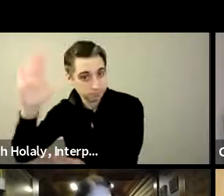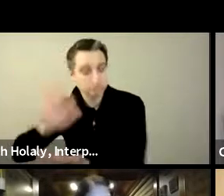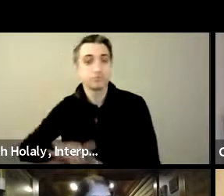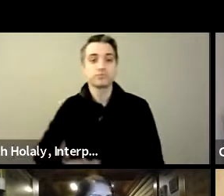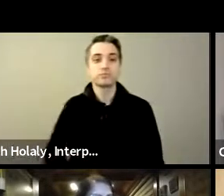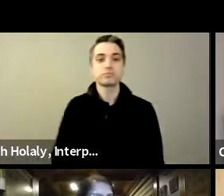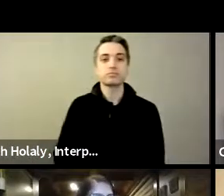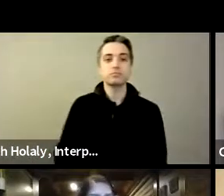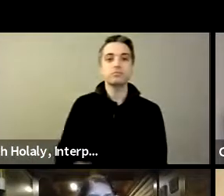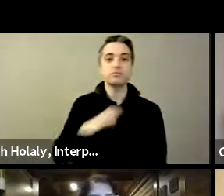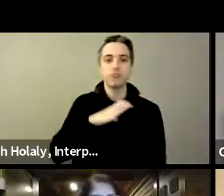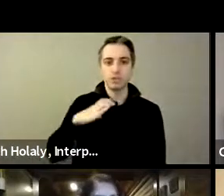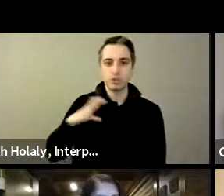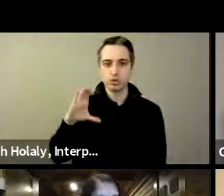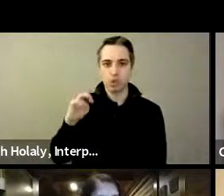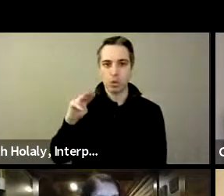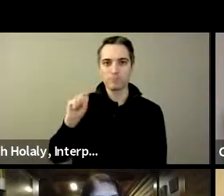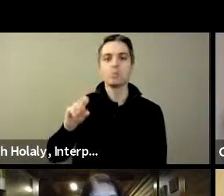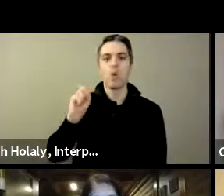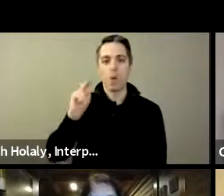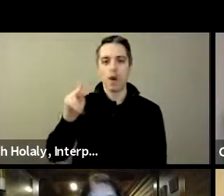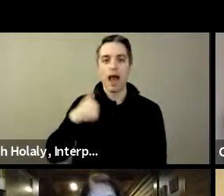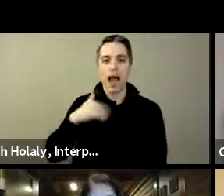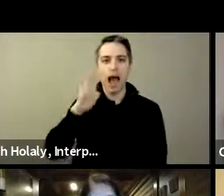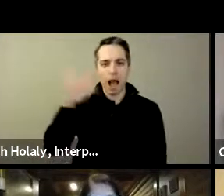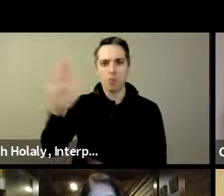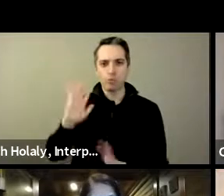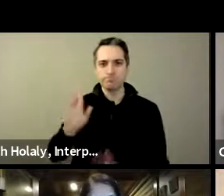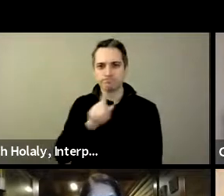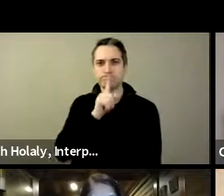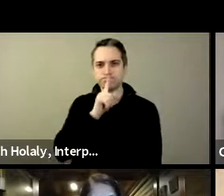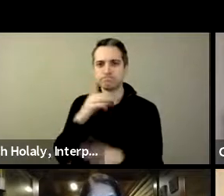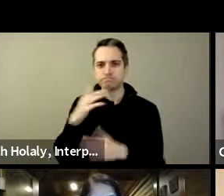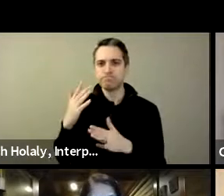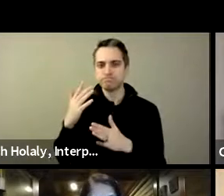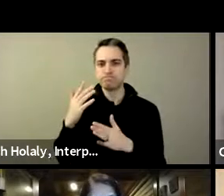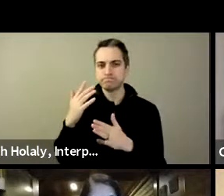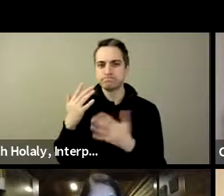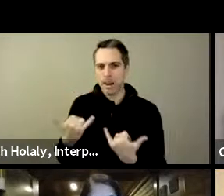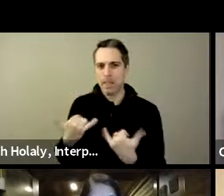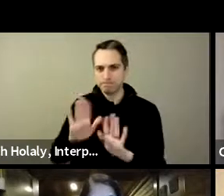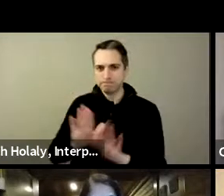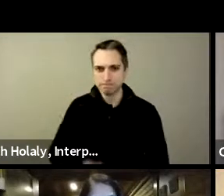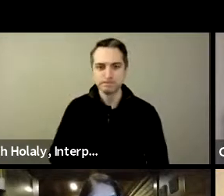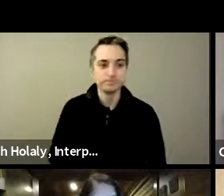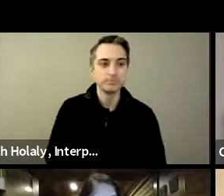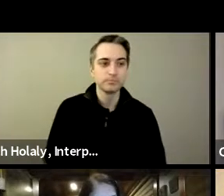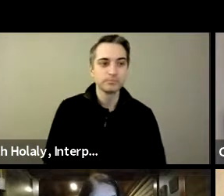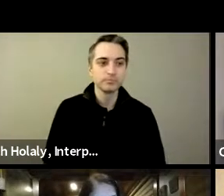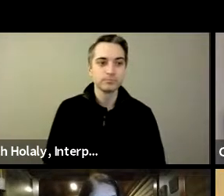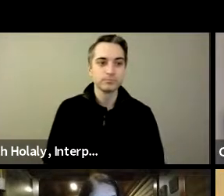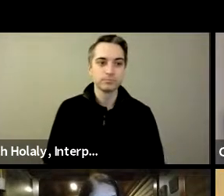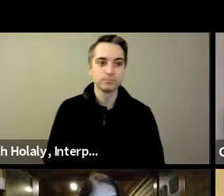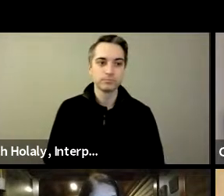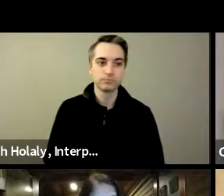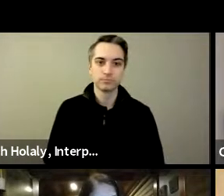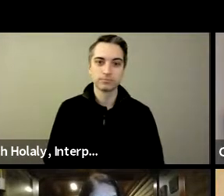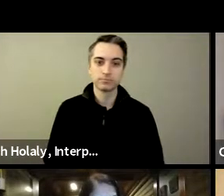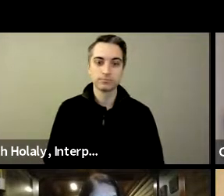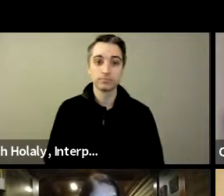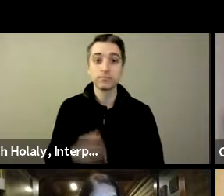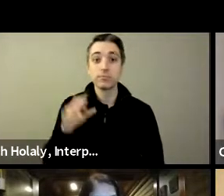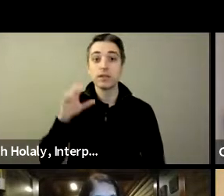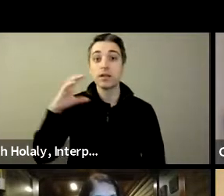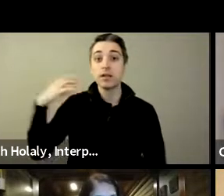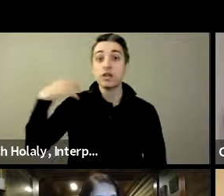Okay, I'll rest my questions at this point. Yeah. Thank you. Any other questions from any other commissioners?